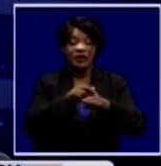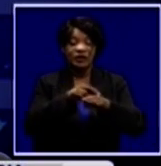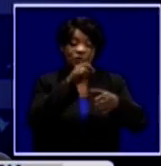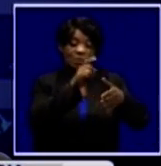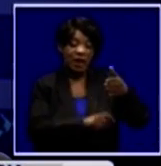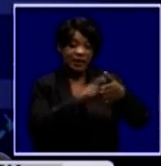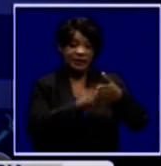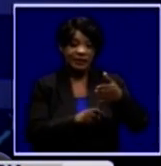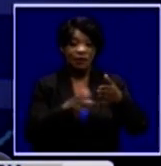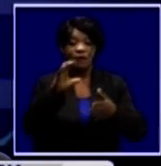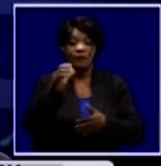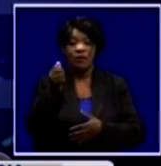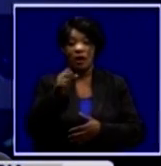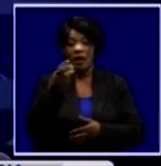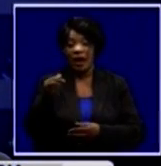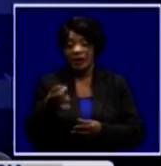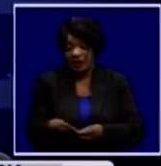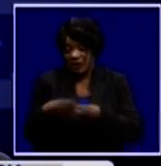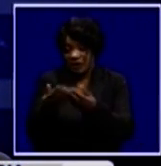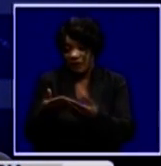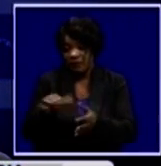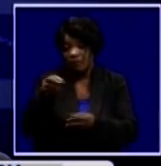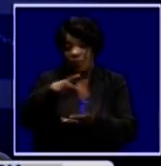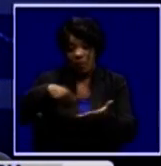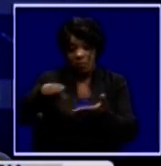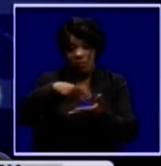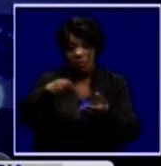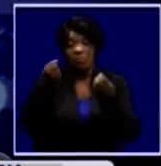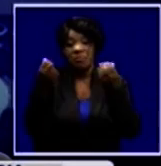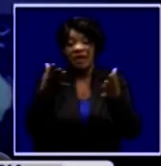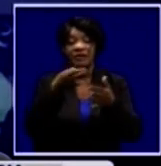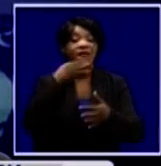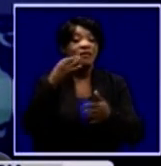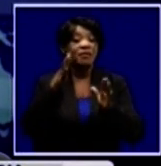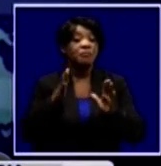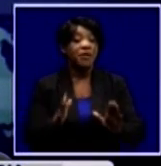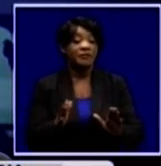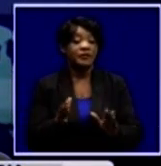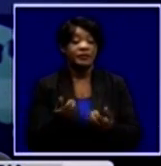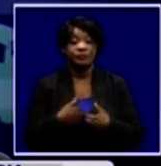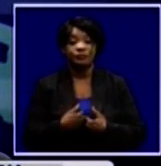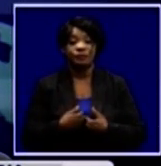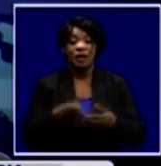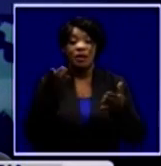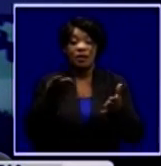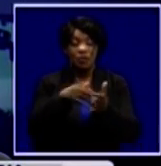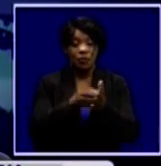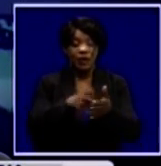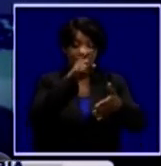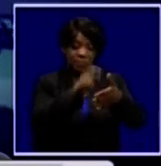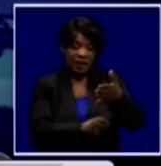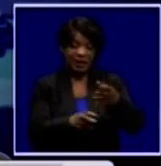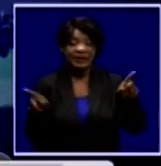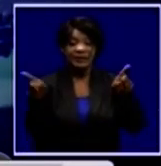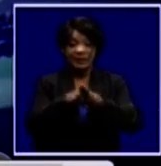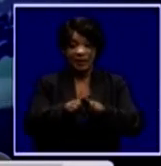as affecting cash flow for most farmers. Joseph Daka of the Master Farm says wheat prices have remained the same